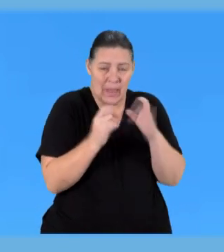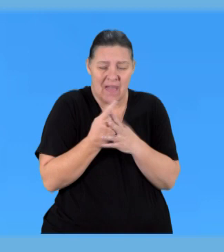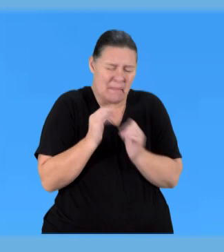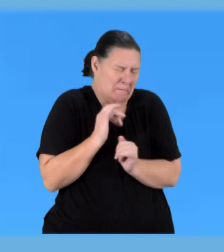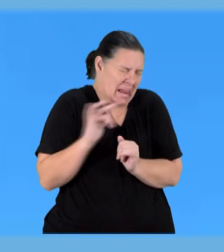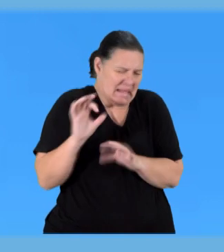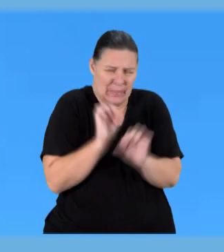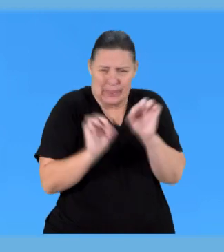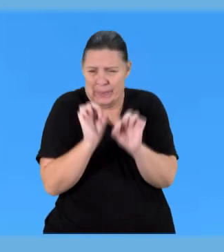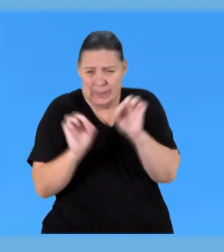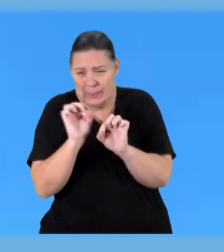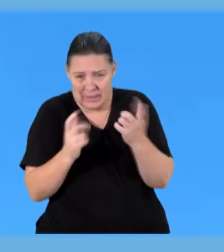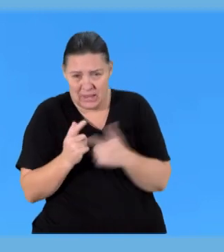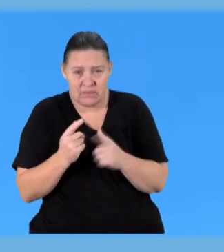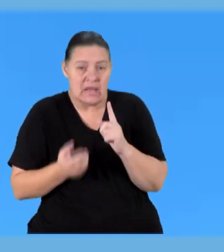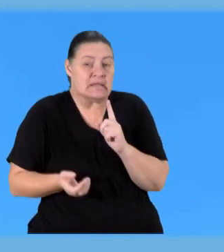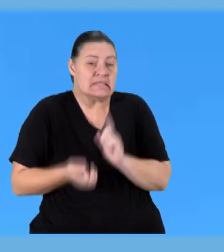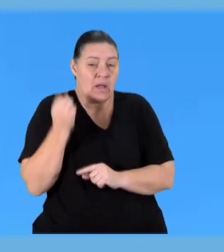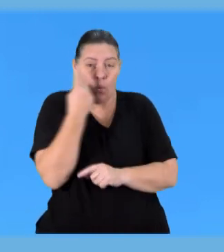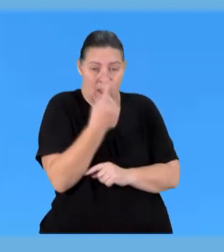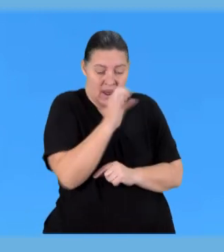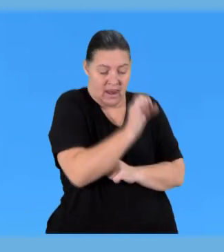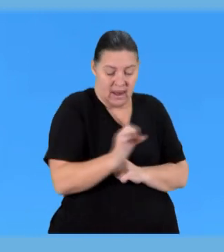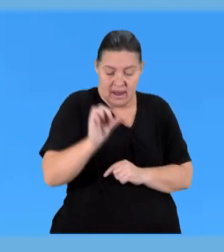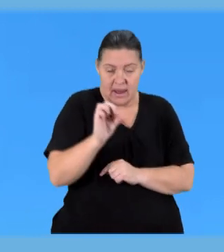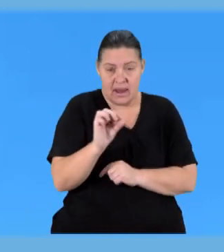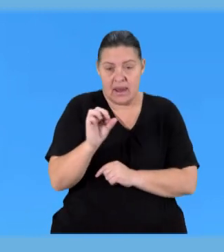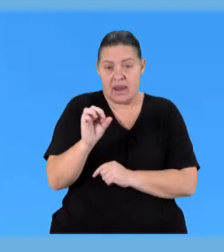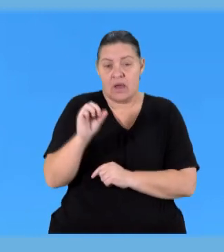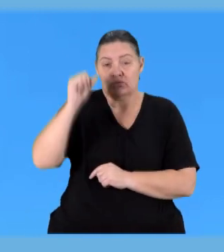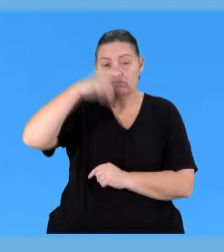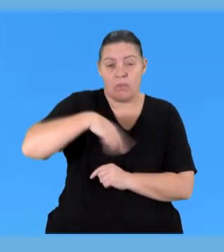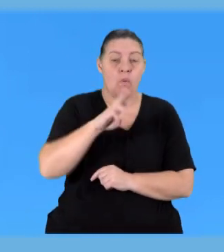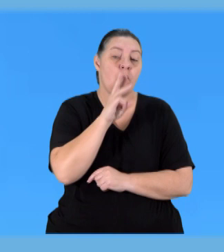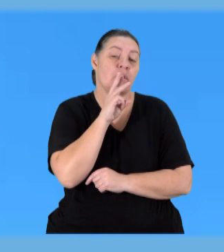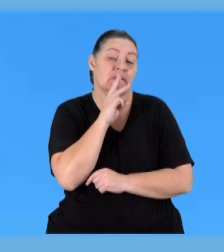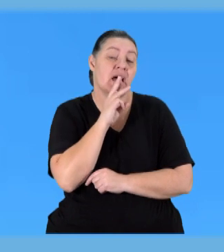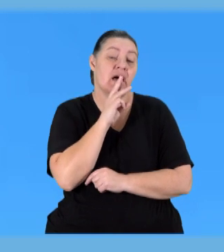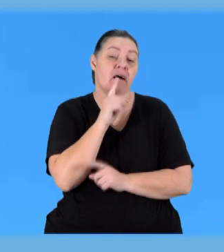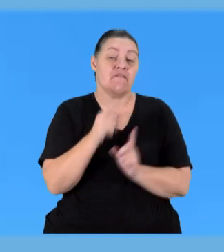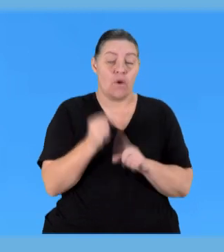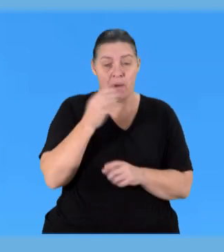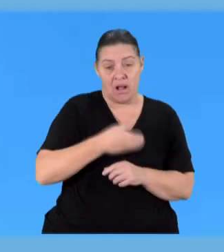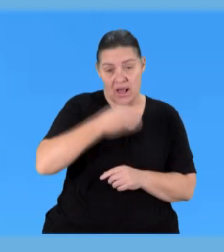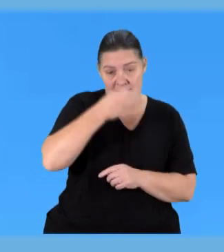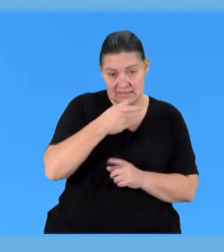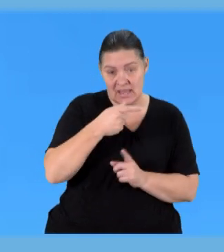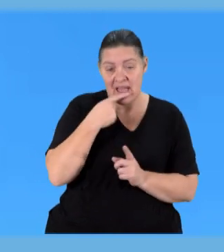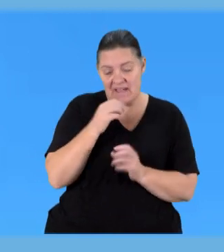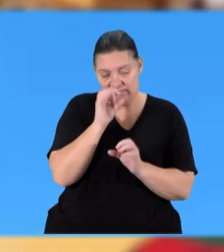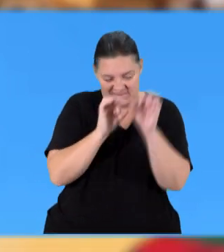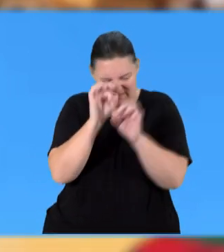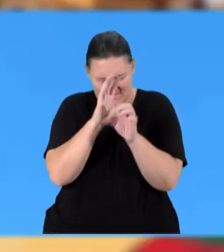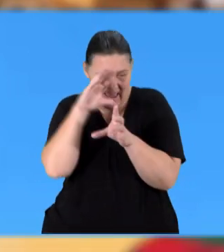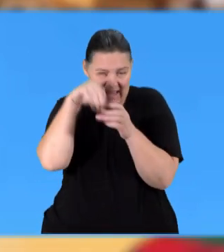matter has millions of particles. So if you just take one molecule of water or one drop of water from your glass of water,